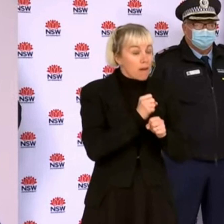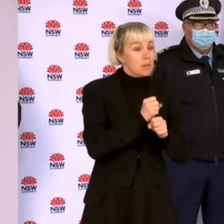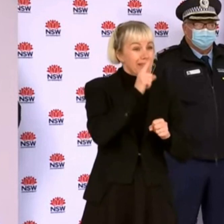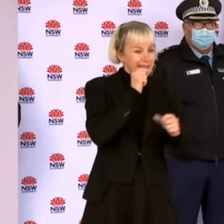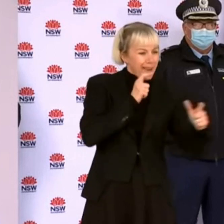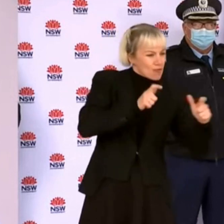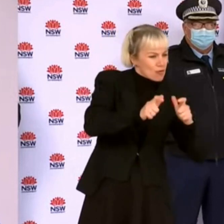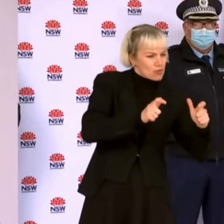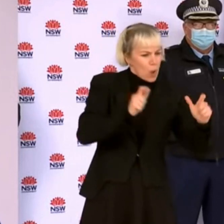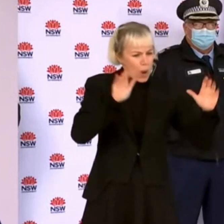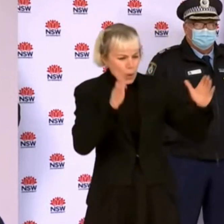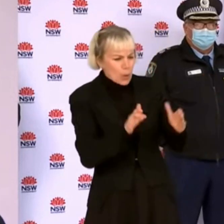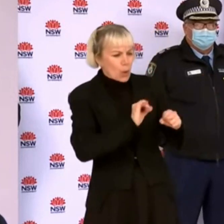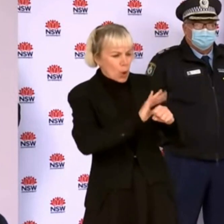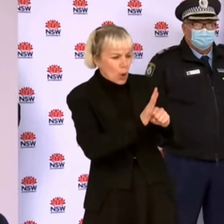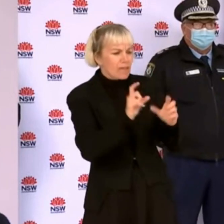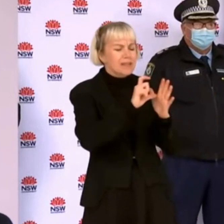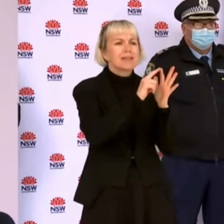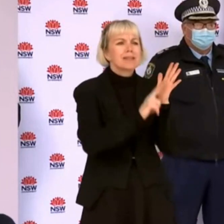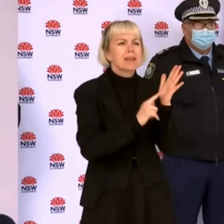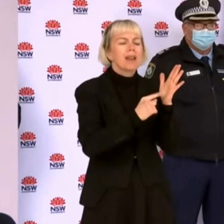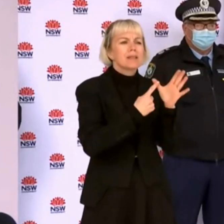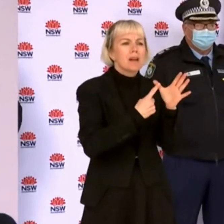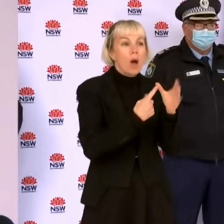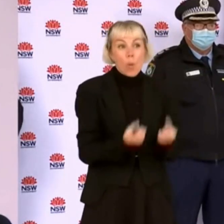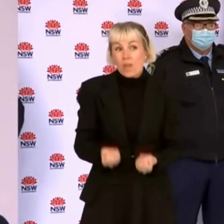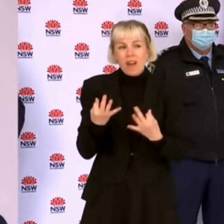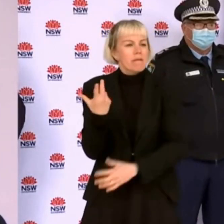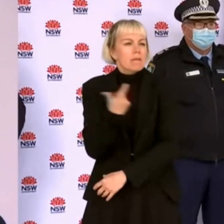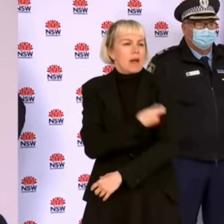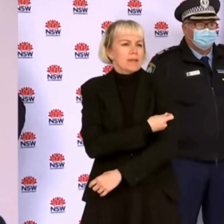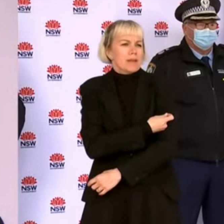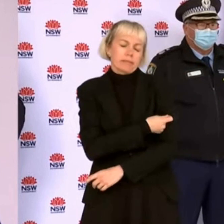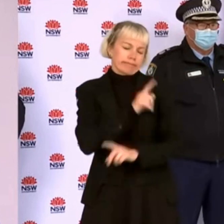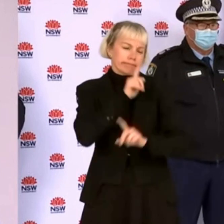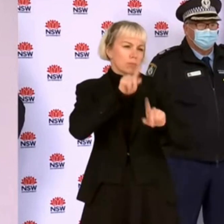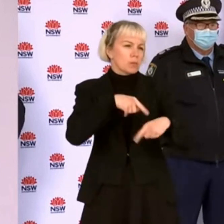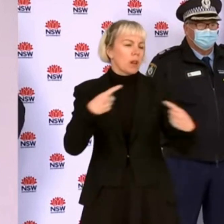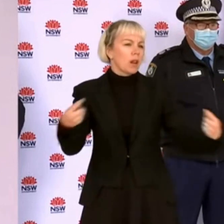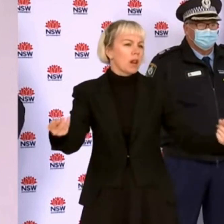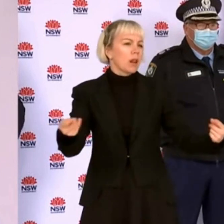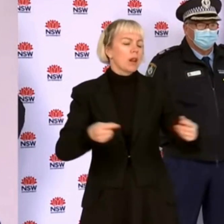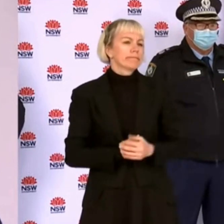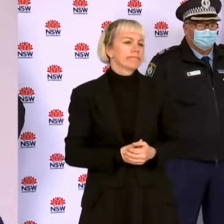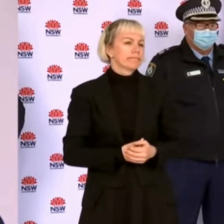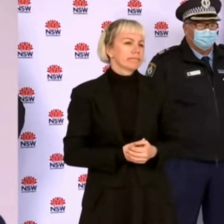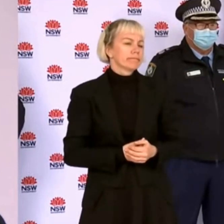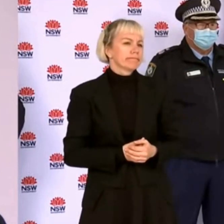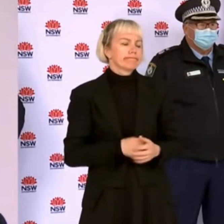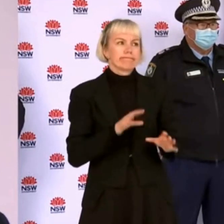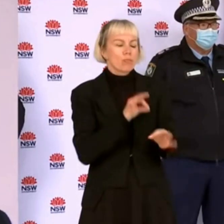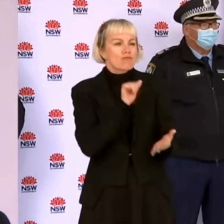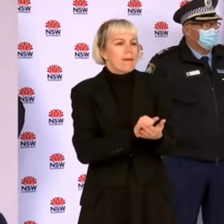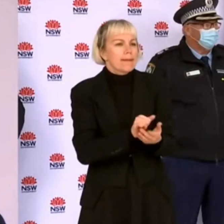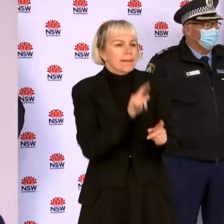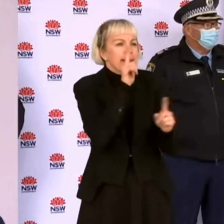contagious variant without having a certain proportion of the population vaccinated would be an unrealistic